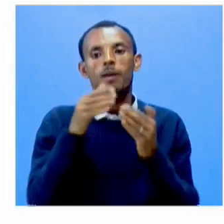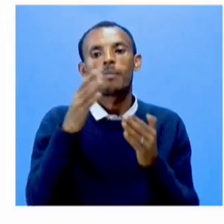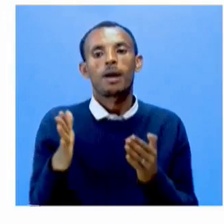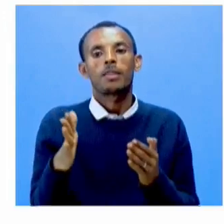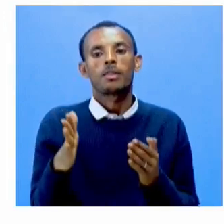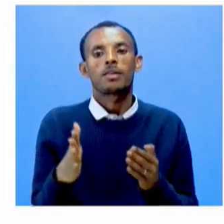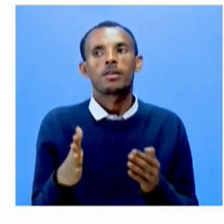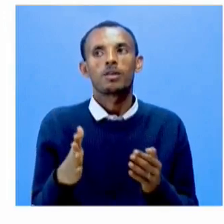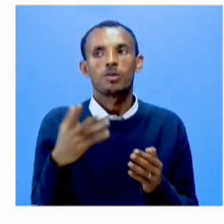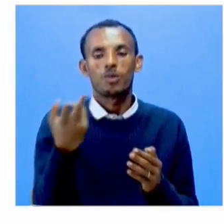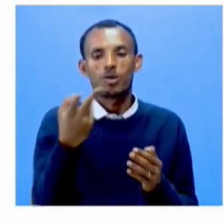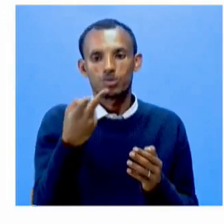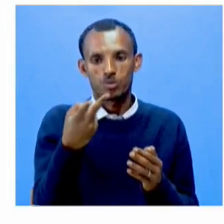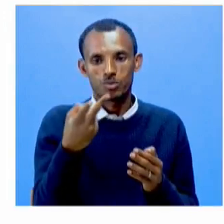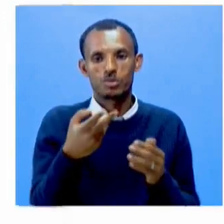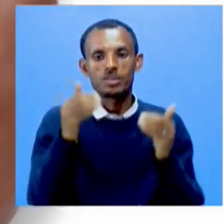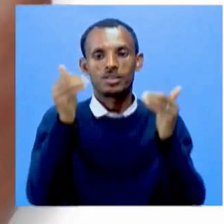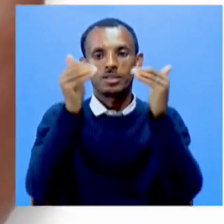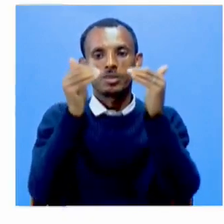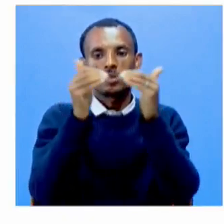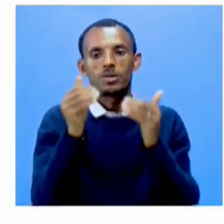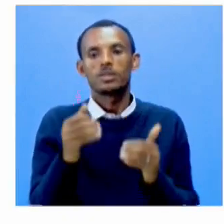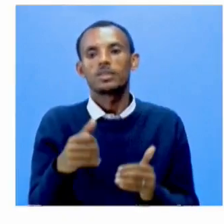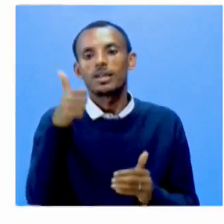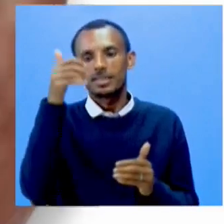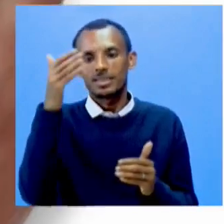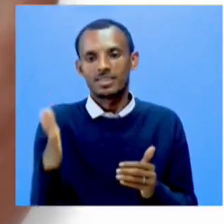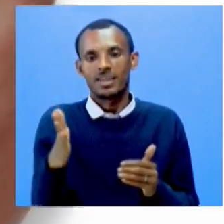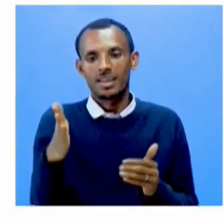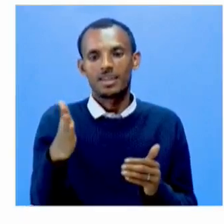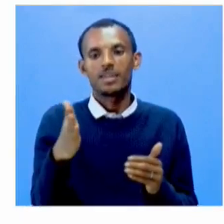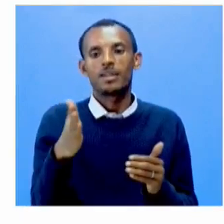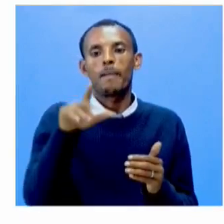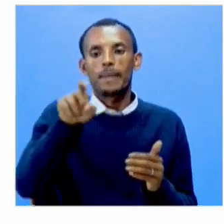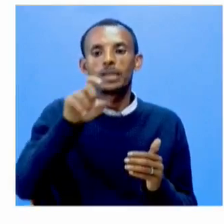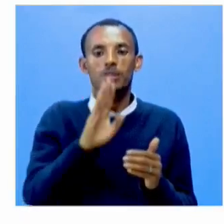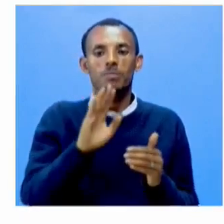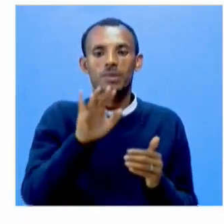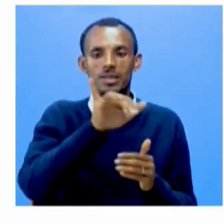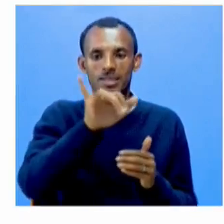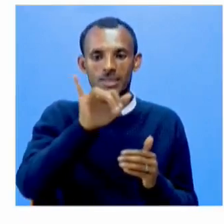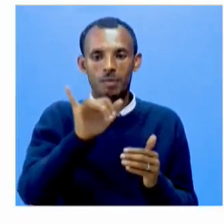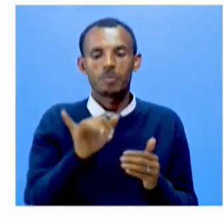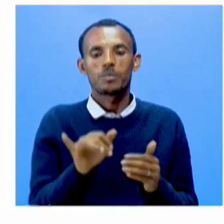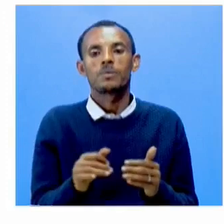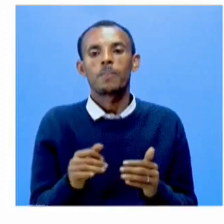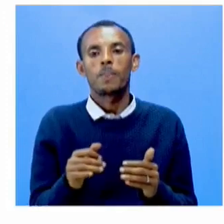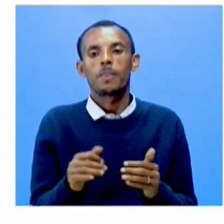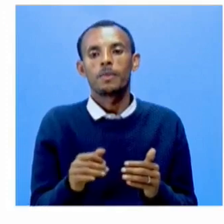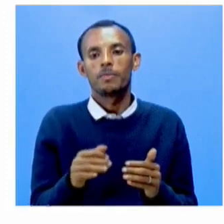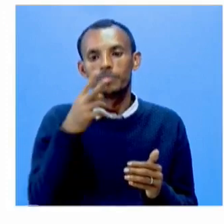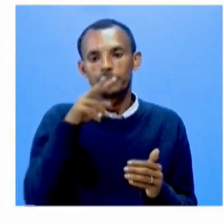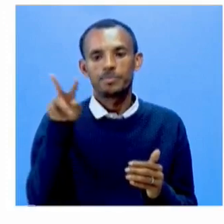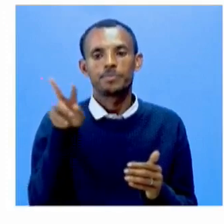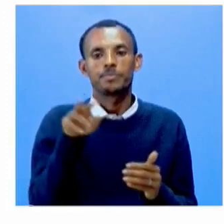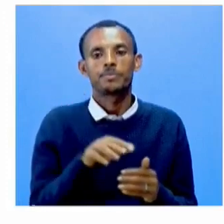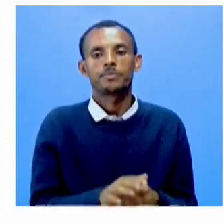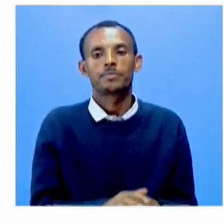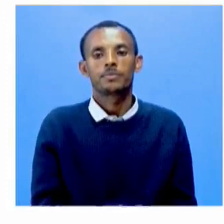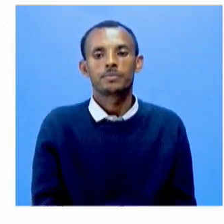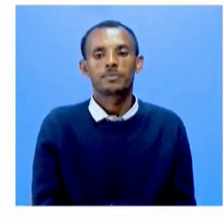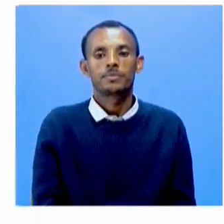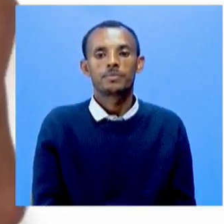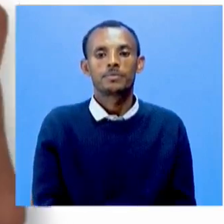be congruent with this one, another side, and this side must be congruent to this